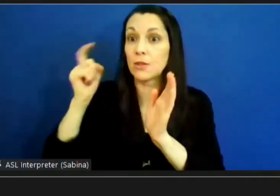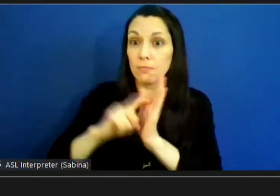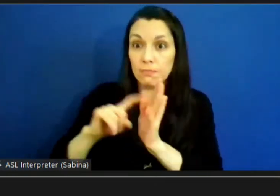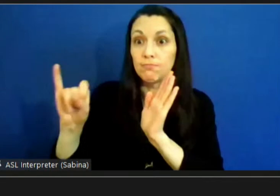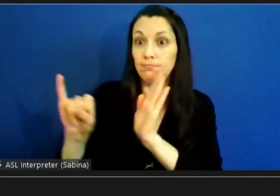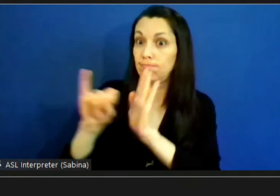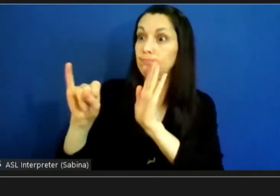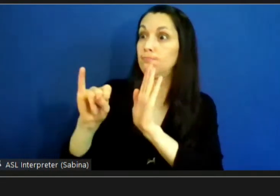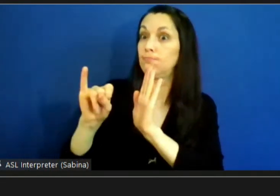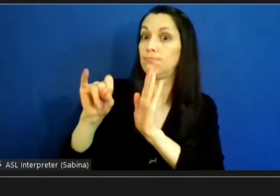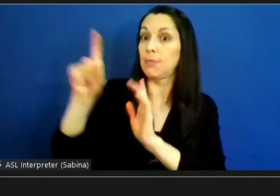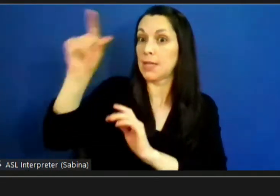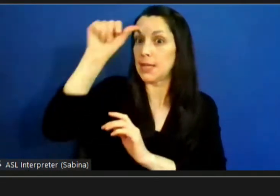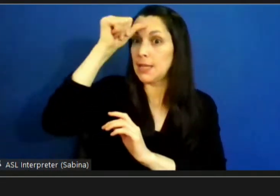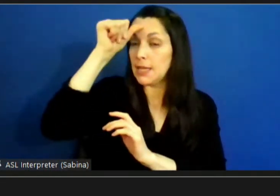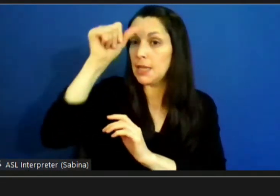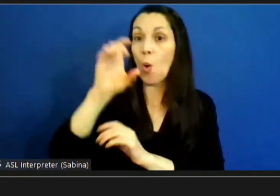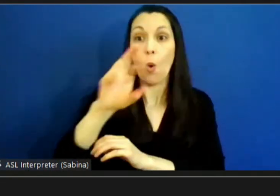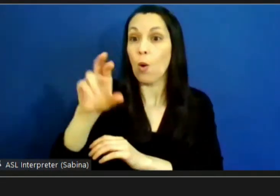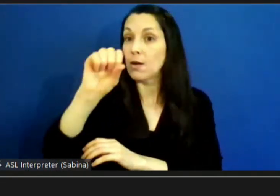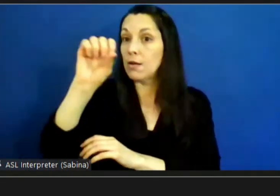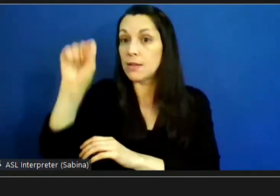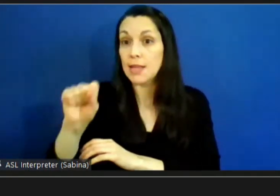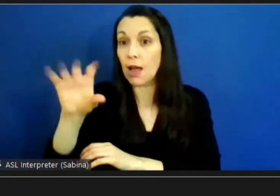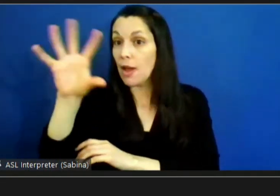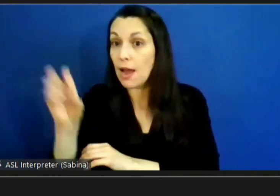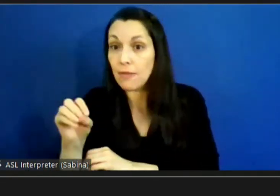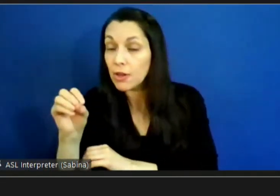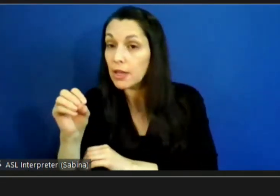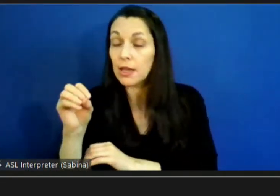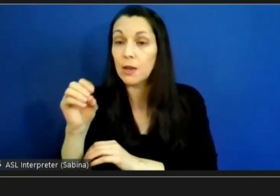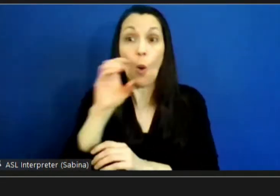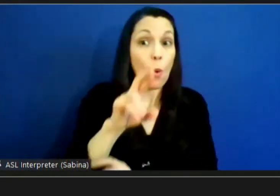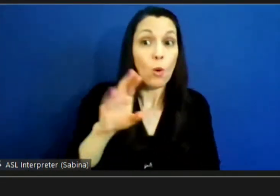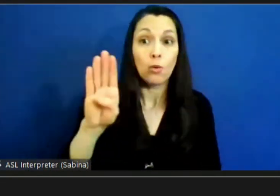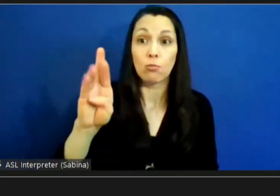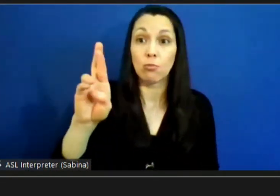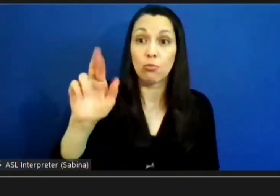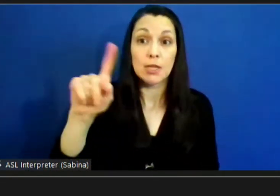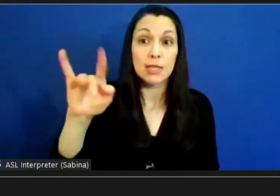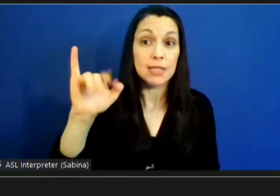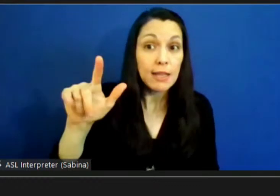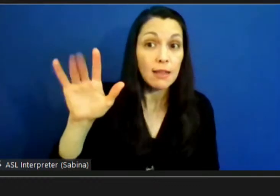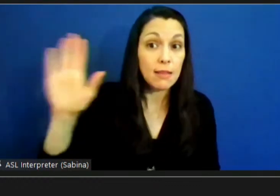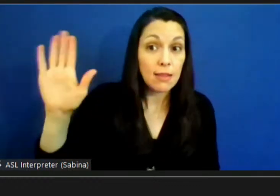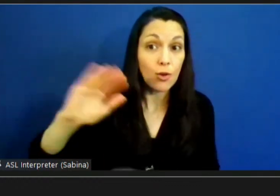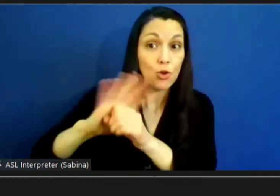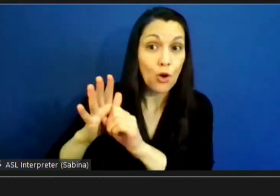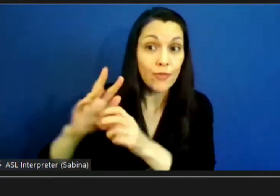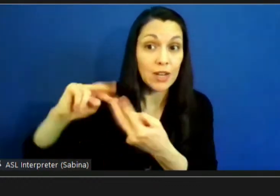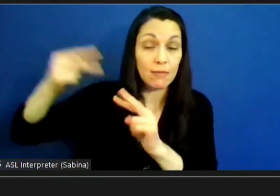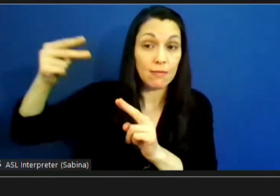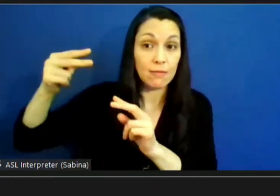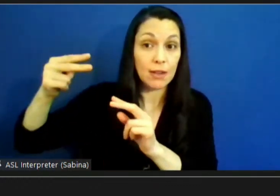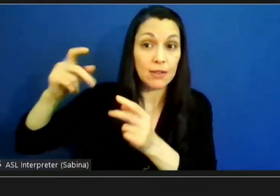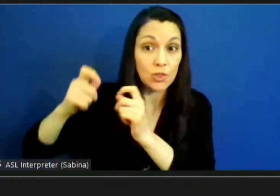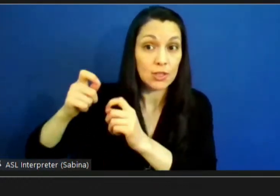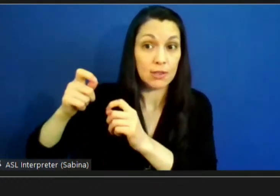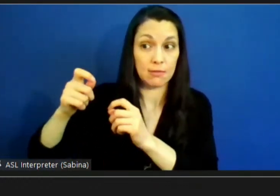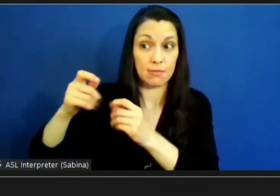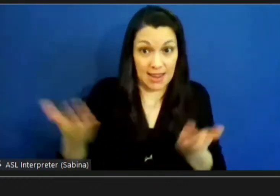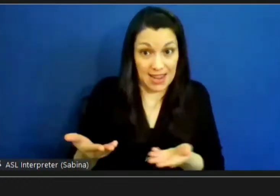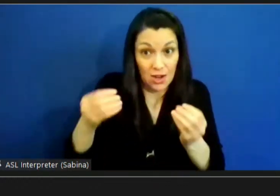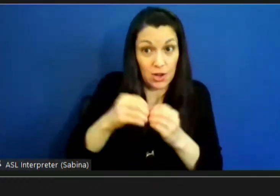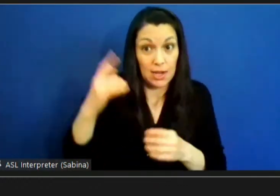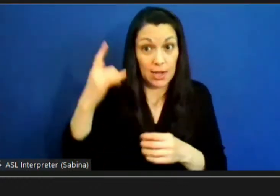Indian variant or the South African variant, any of those other Brazilian variant in California? That's just to clarify for the first question. And I'll go ahead and